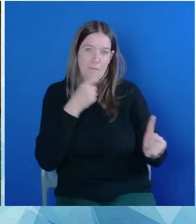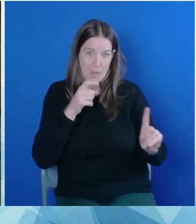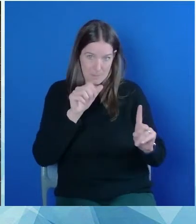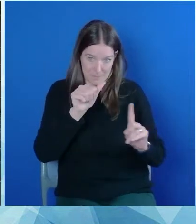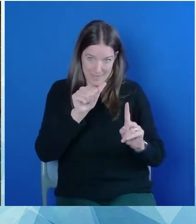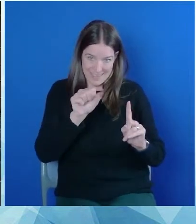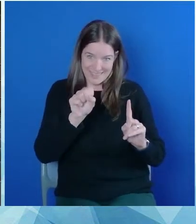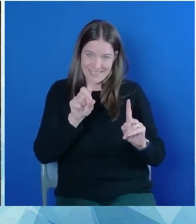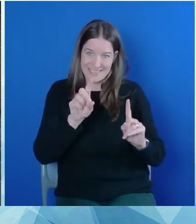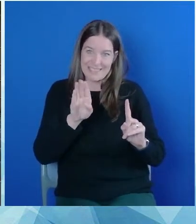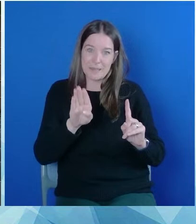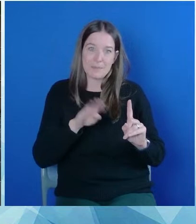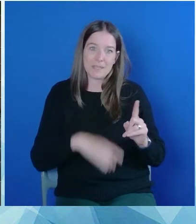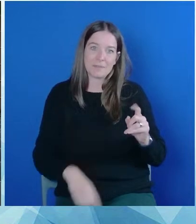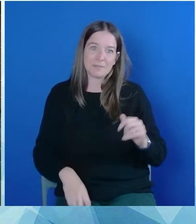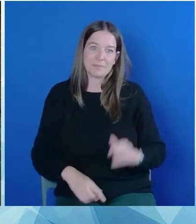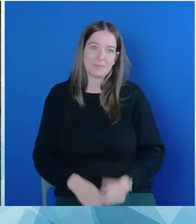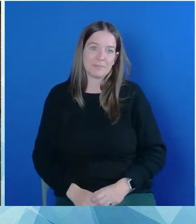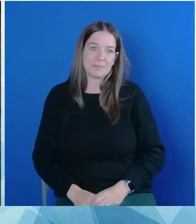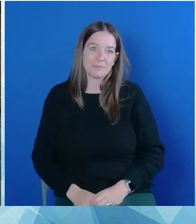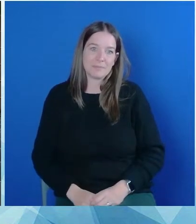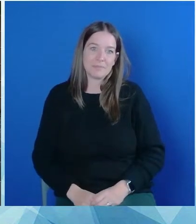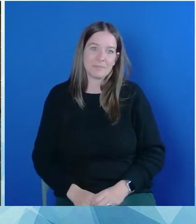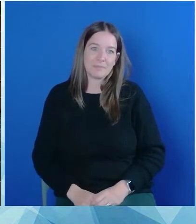From ASDB,